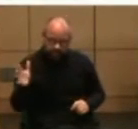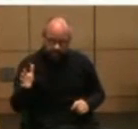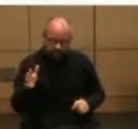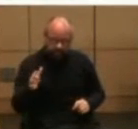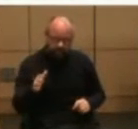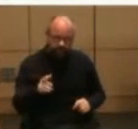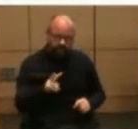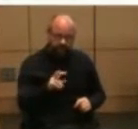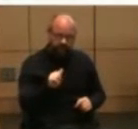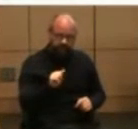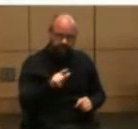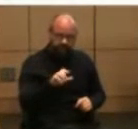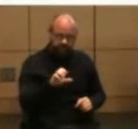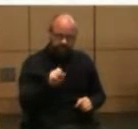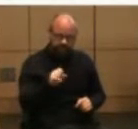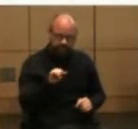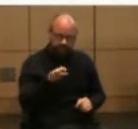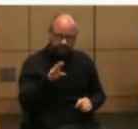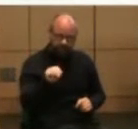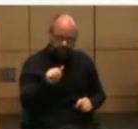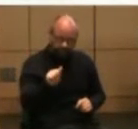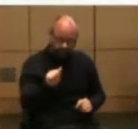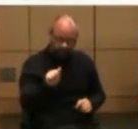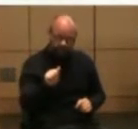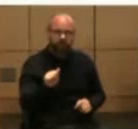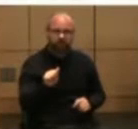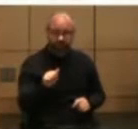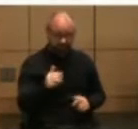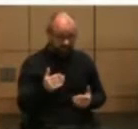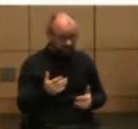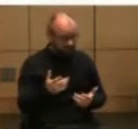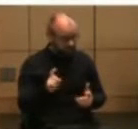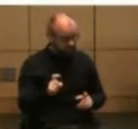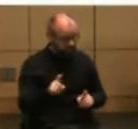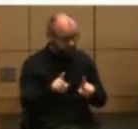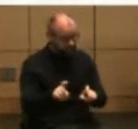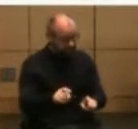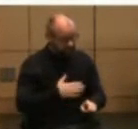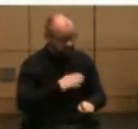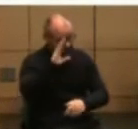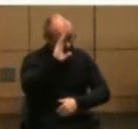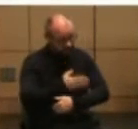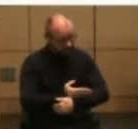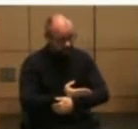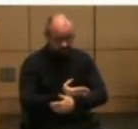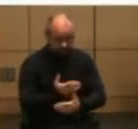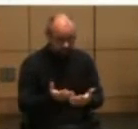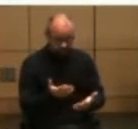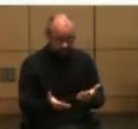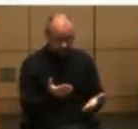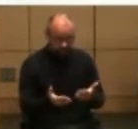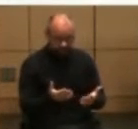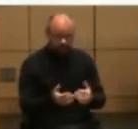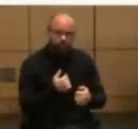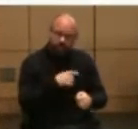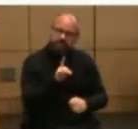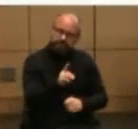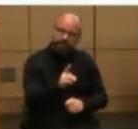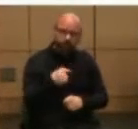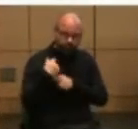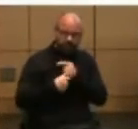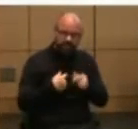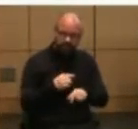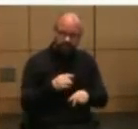would be great for my son to kind of see and rule out if that's a etiology. We did do a genetic consult